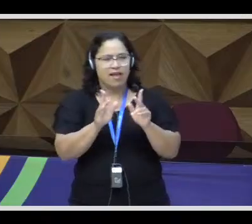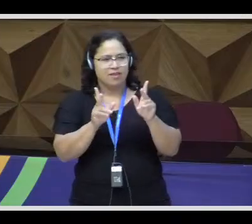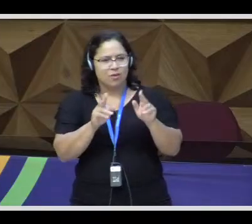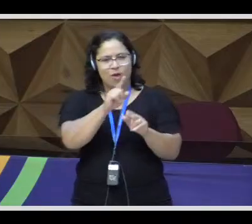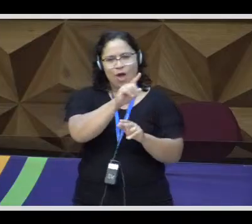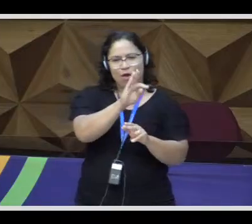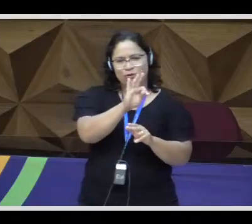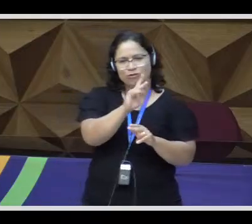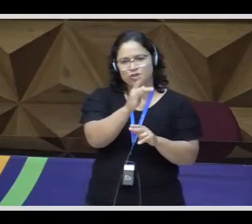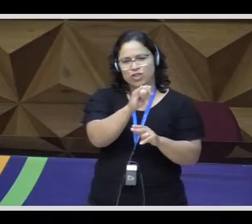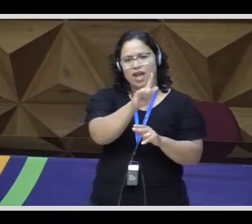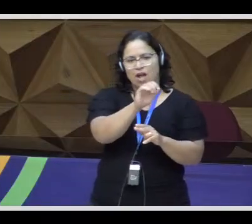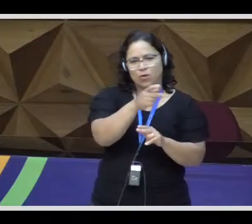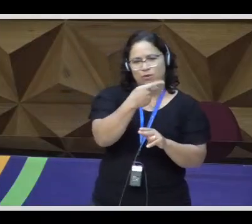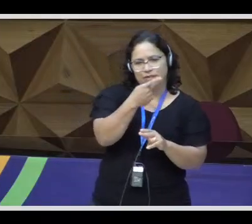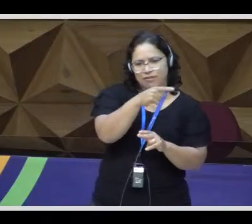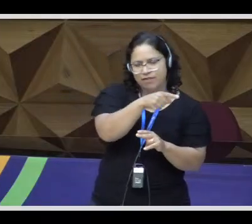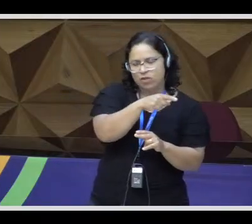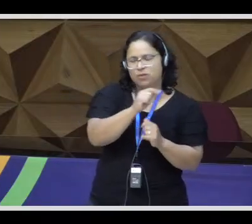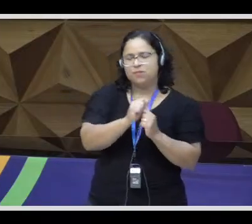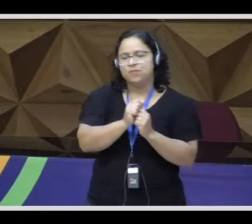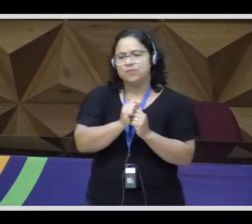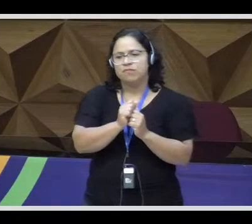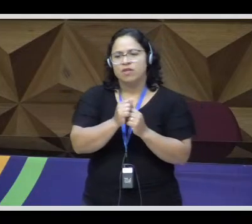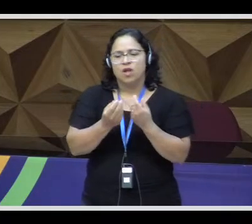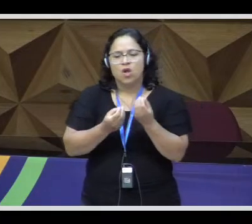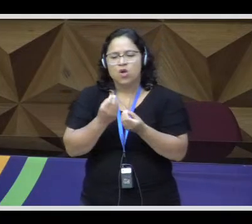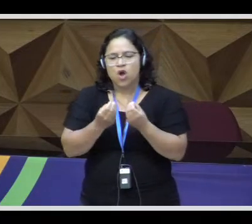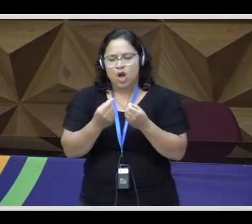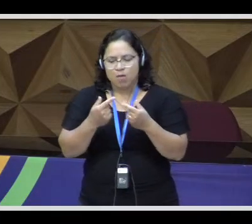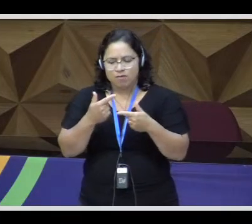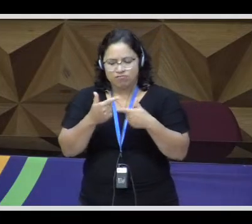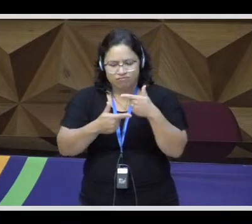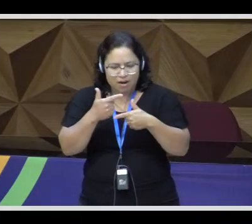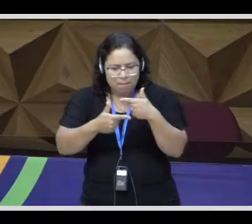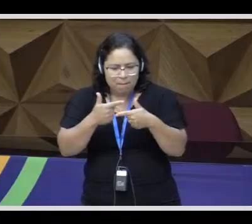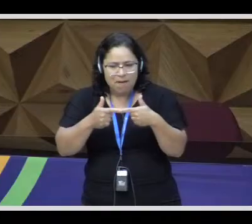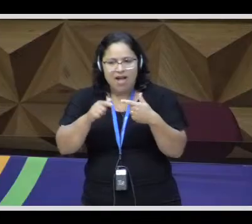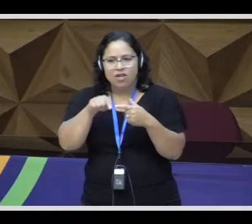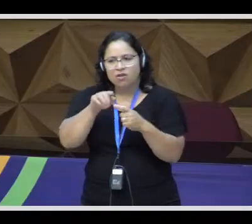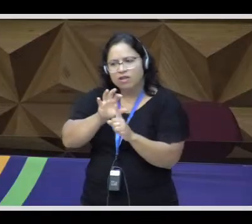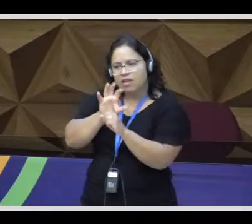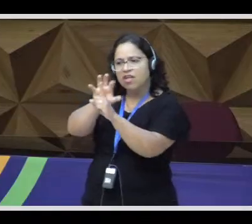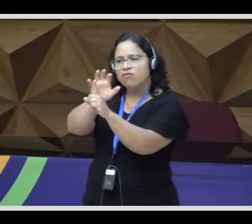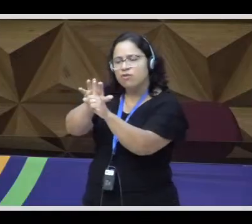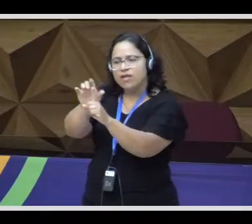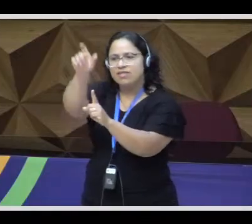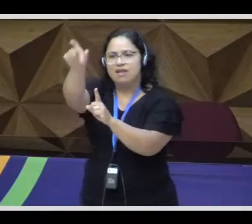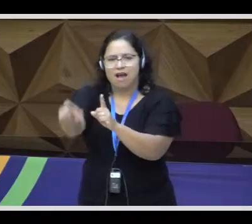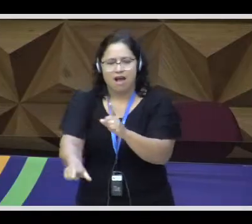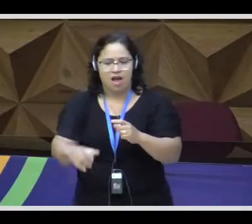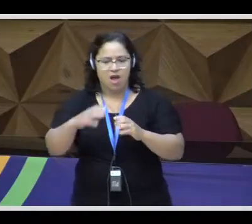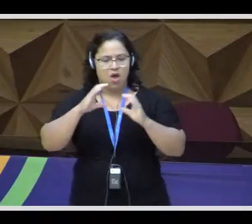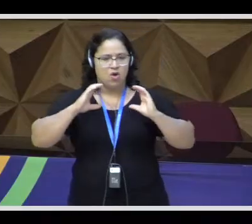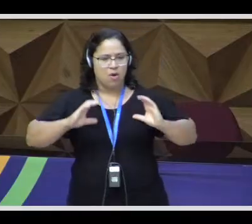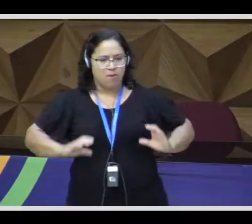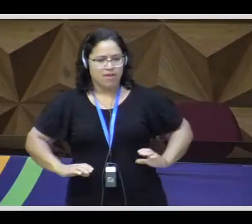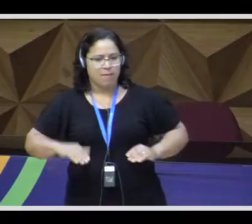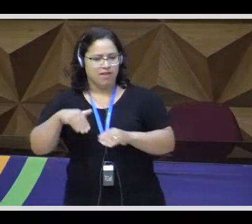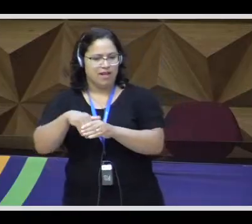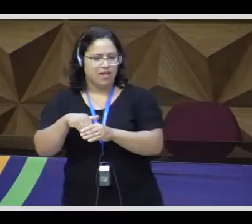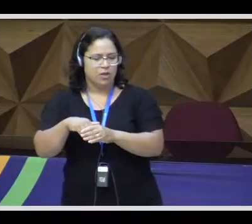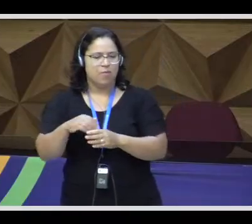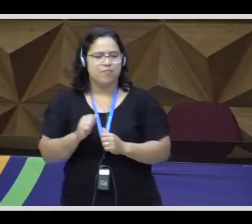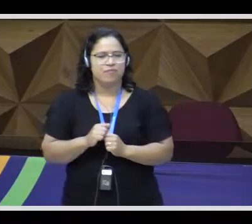can such services influence voters' behavior. And the one company we are particularly looking carefully